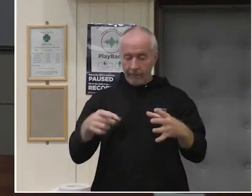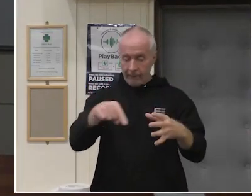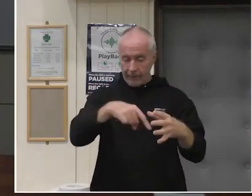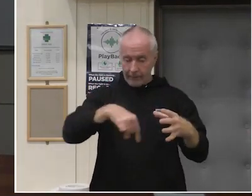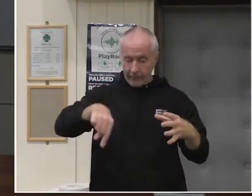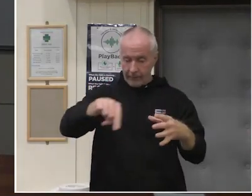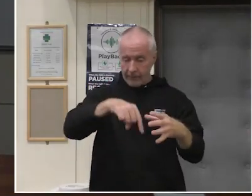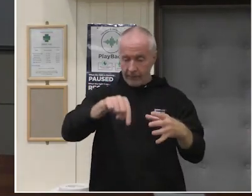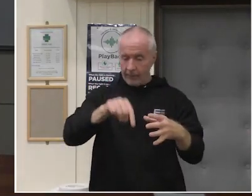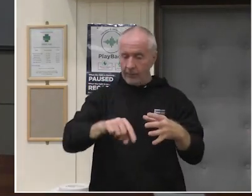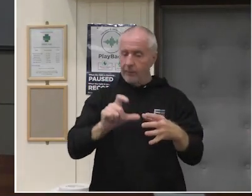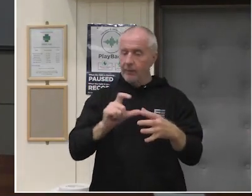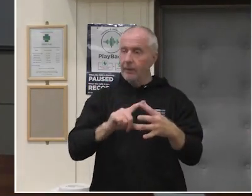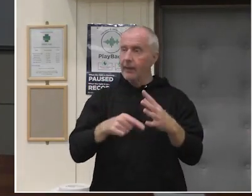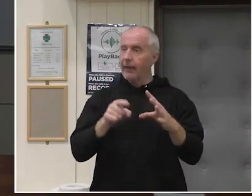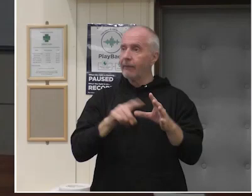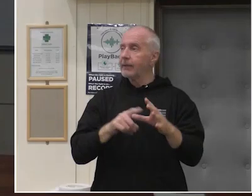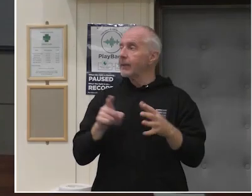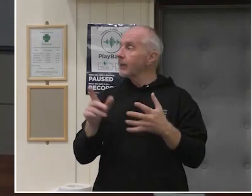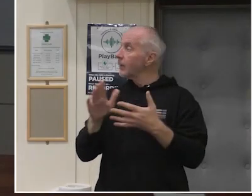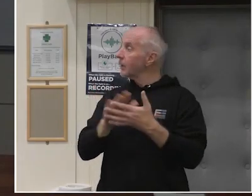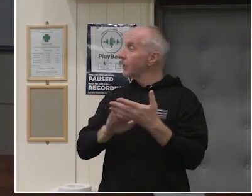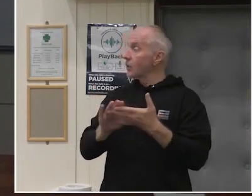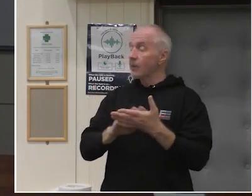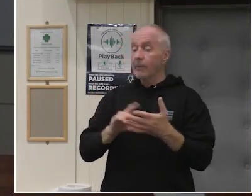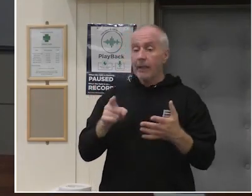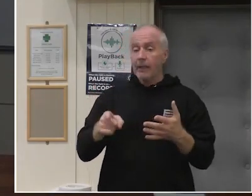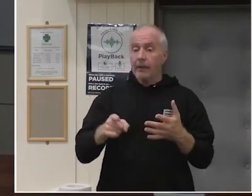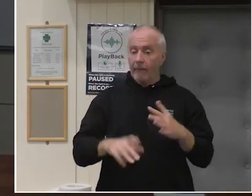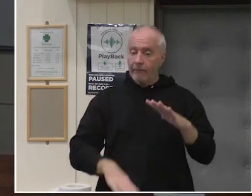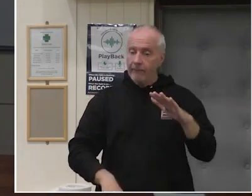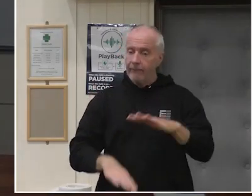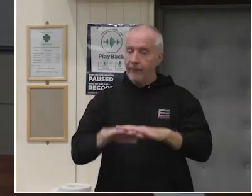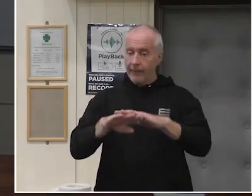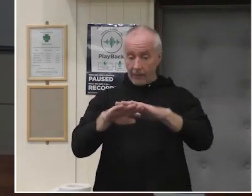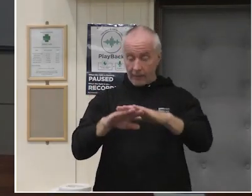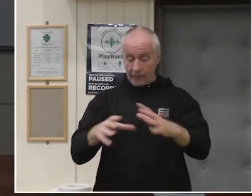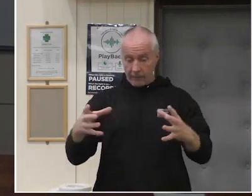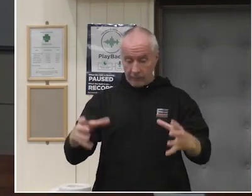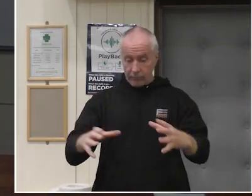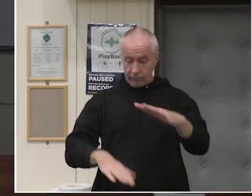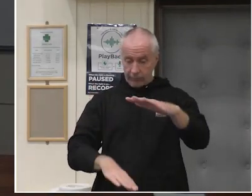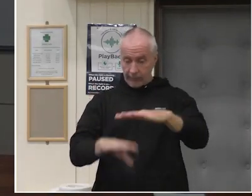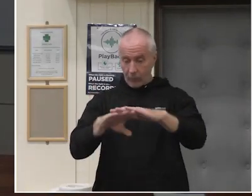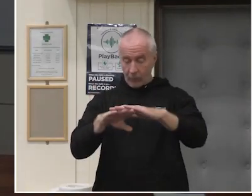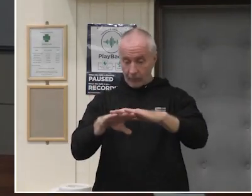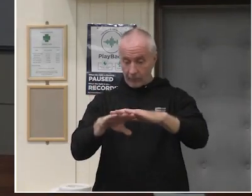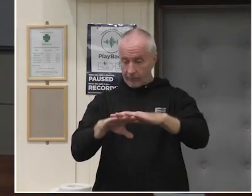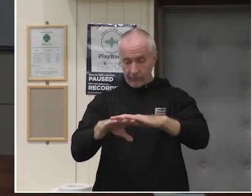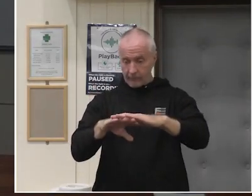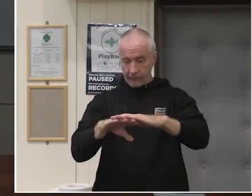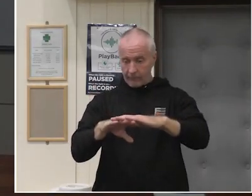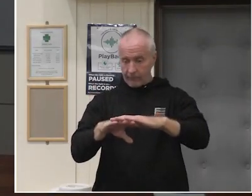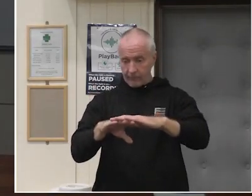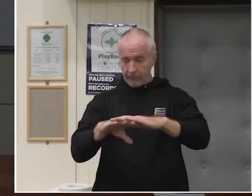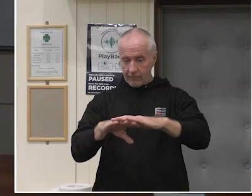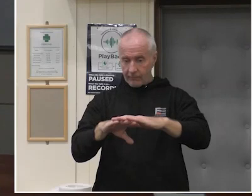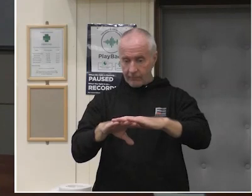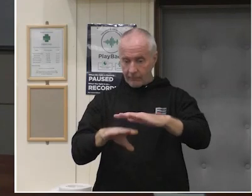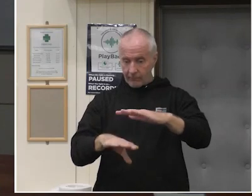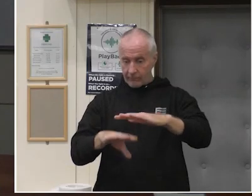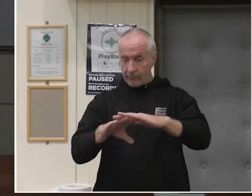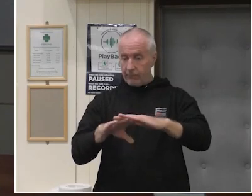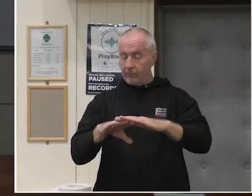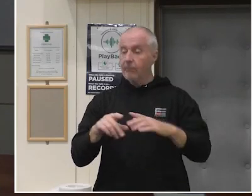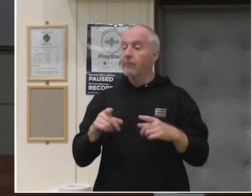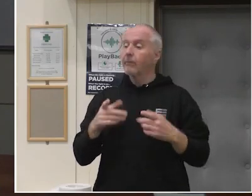actually necessarily take up the entirety of the cavity in one clean direction. And all we're